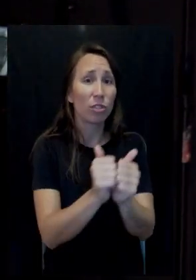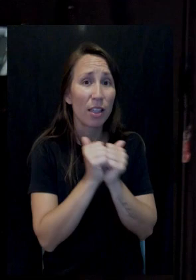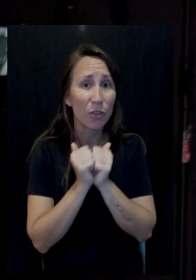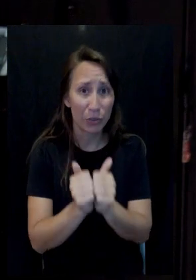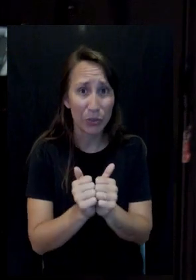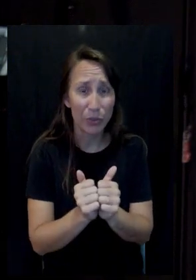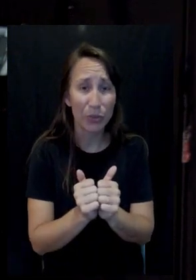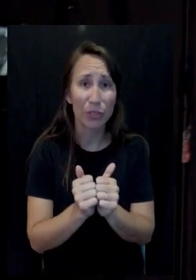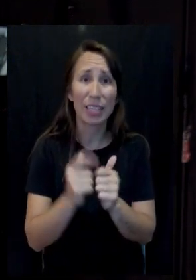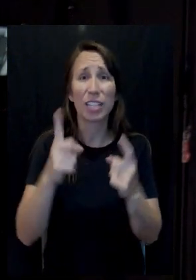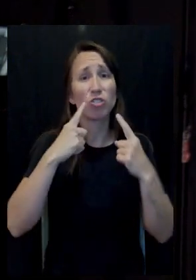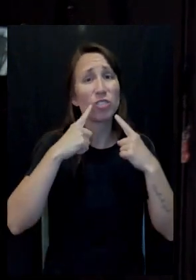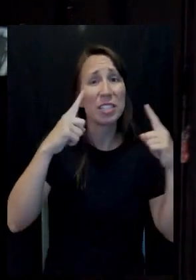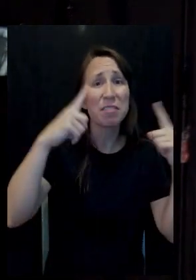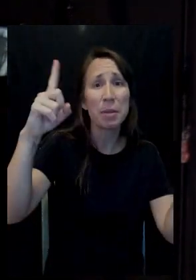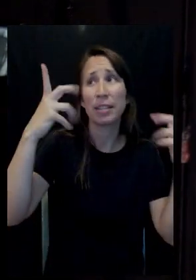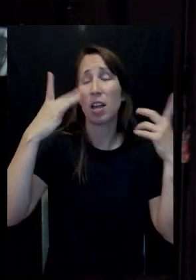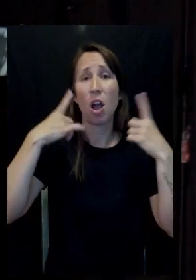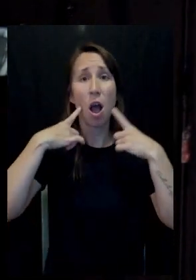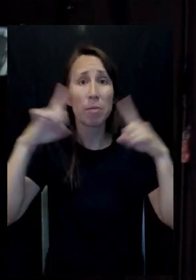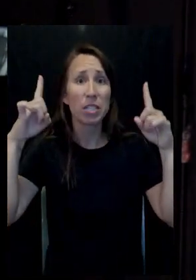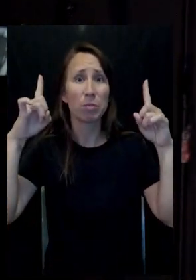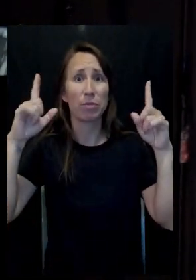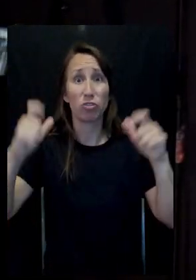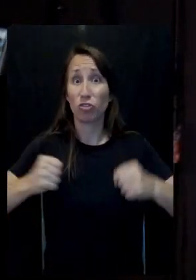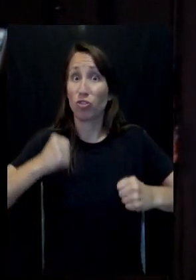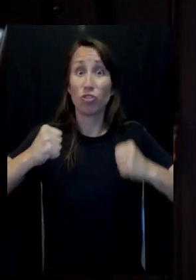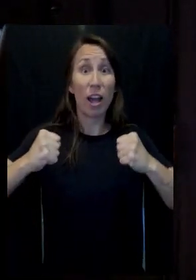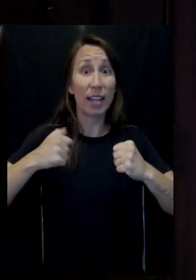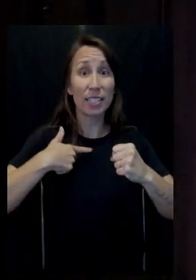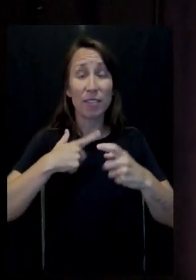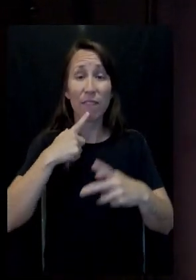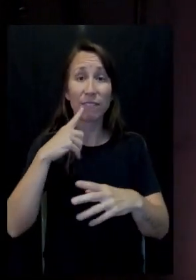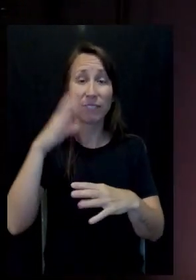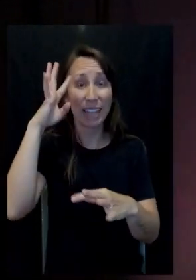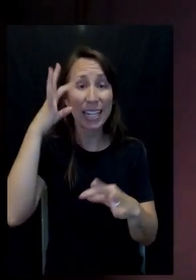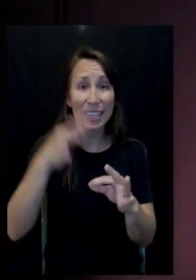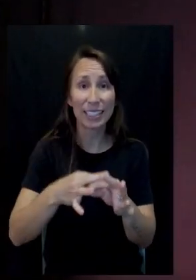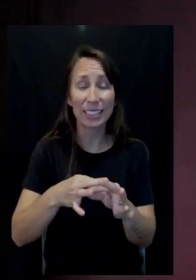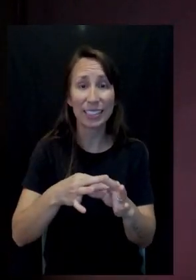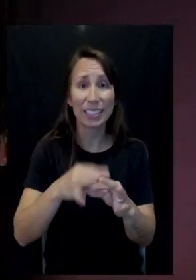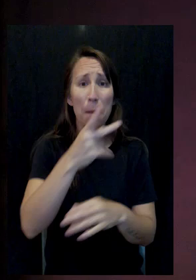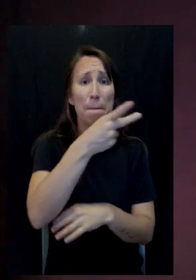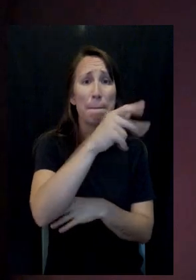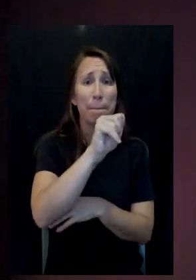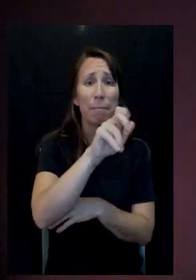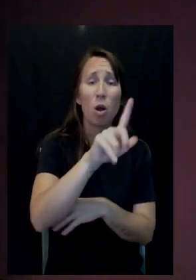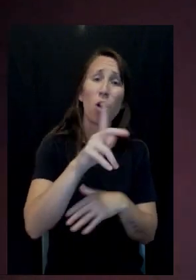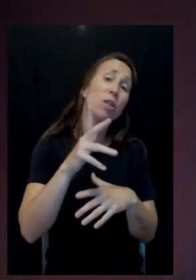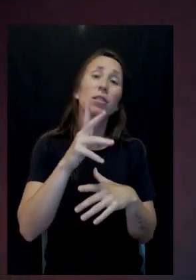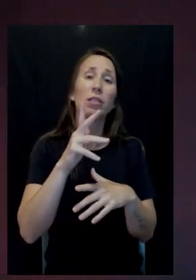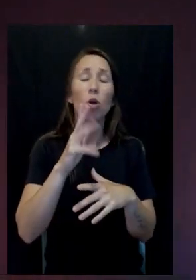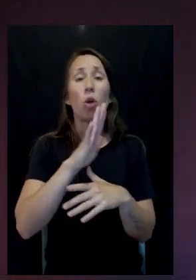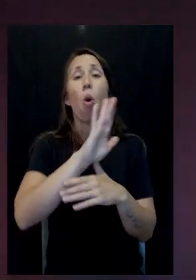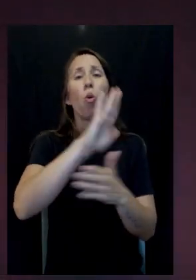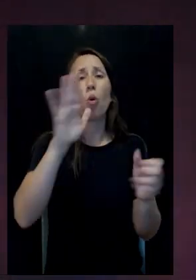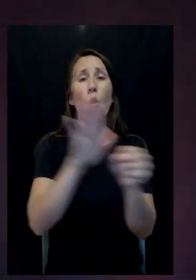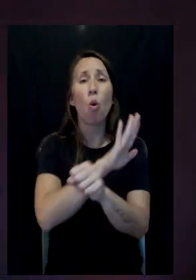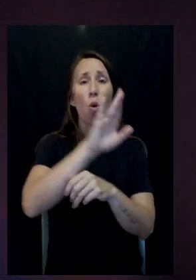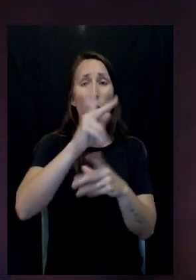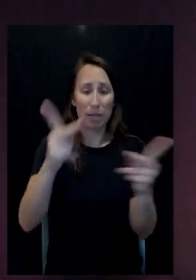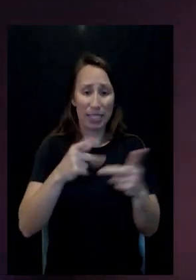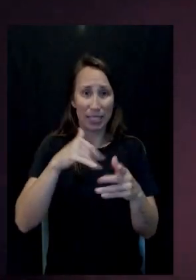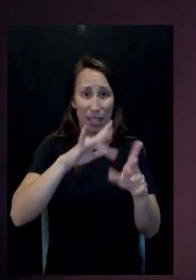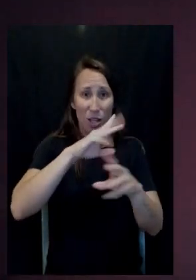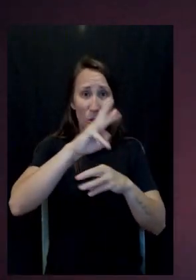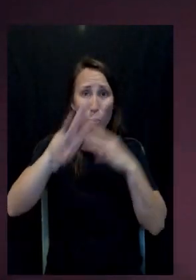iron, and the achievement, the accomplishment, giants of the faith. Whole places in the world changed for the